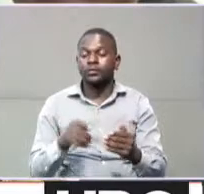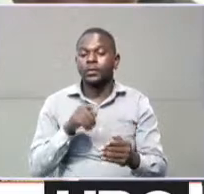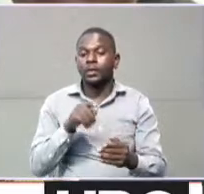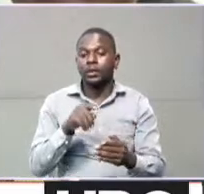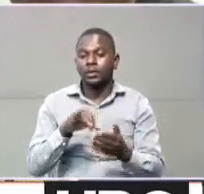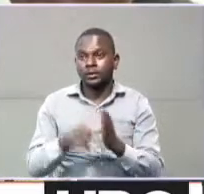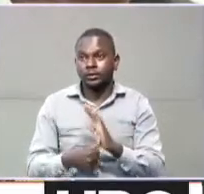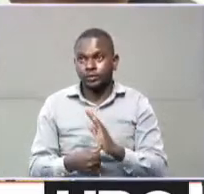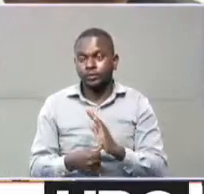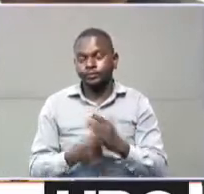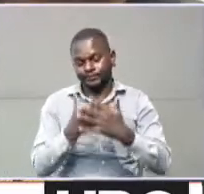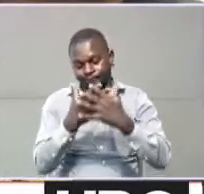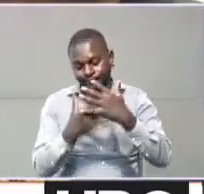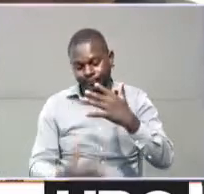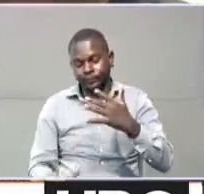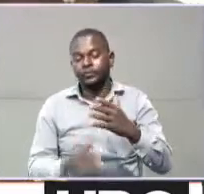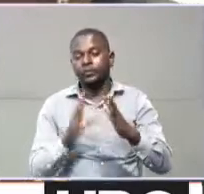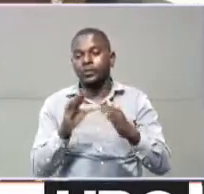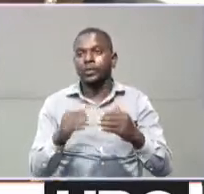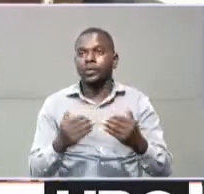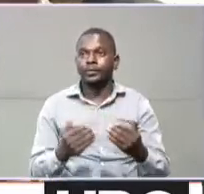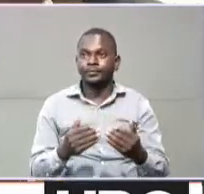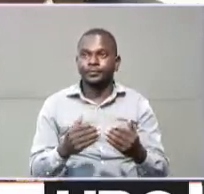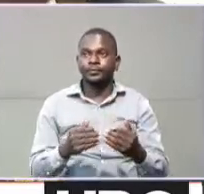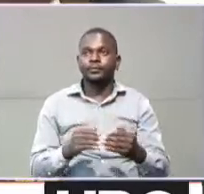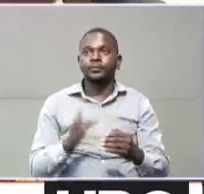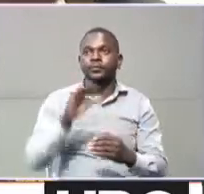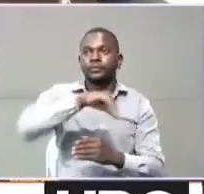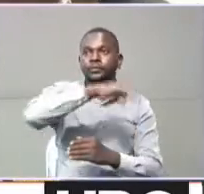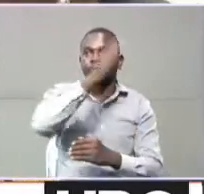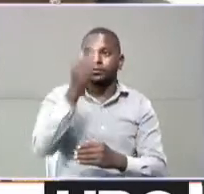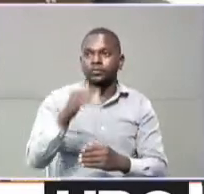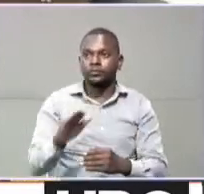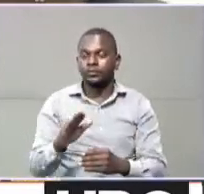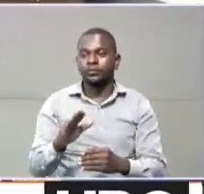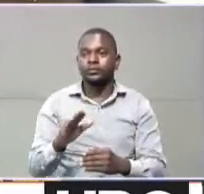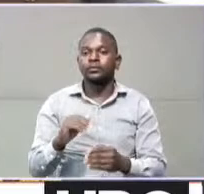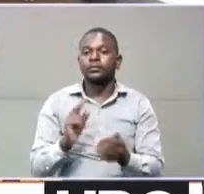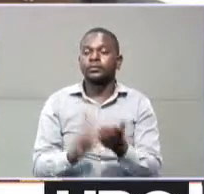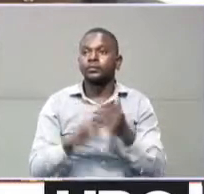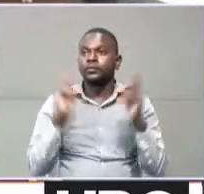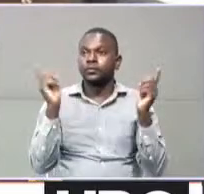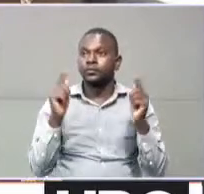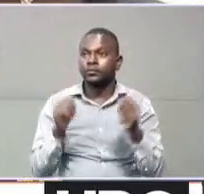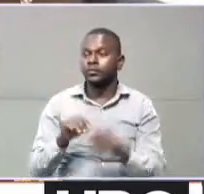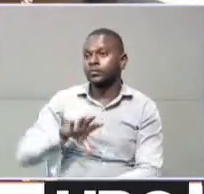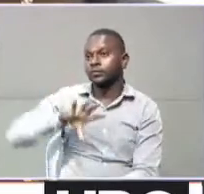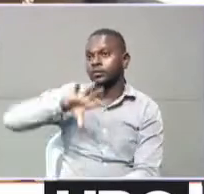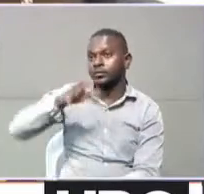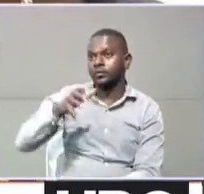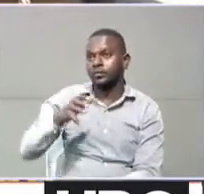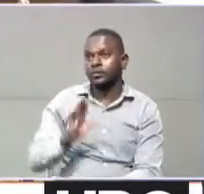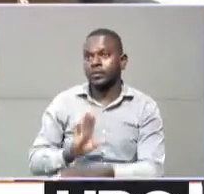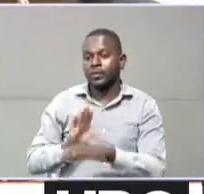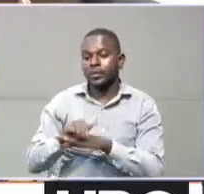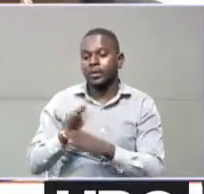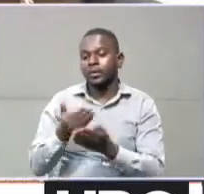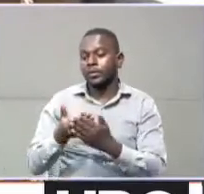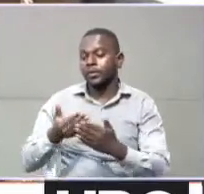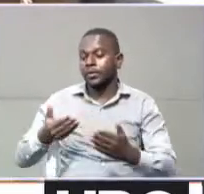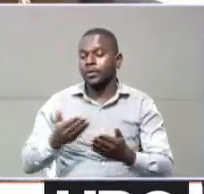comprehensively as we are handling the ergon region as an intervention as we had